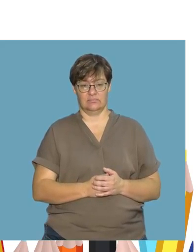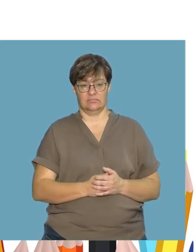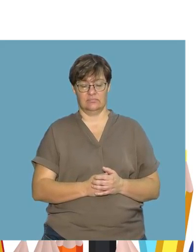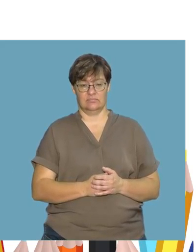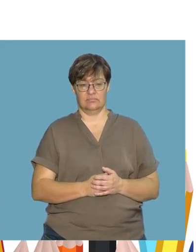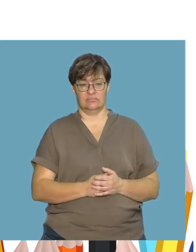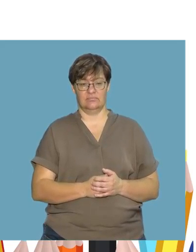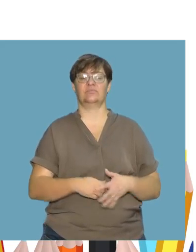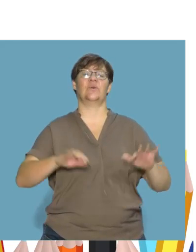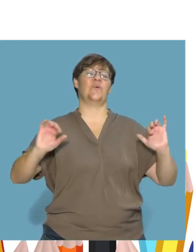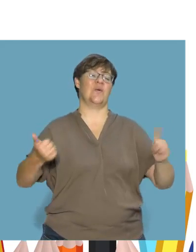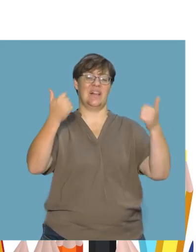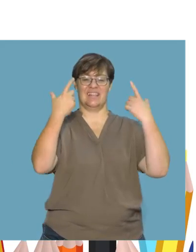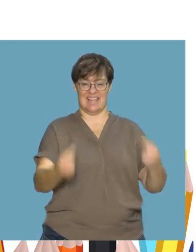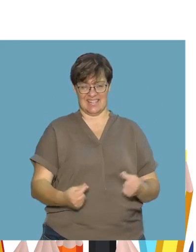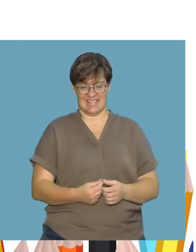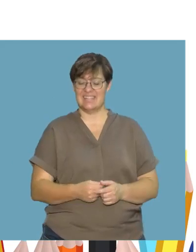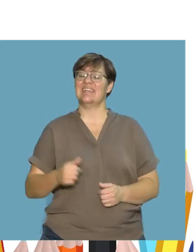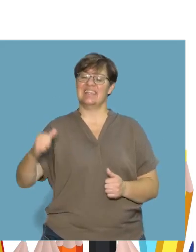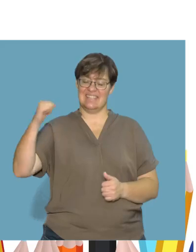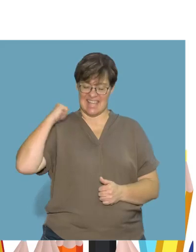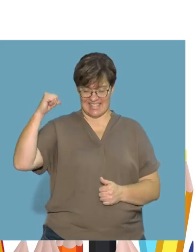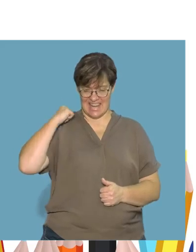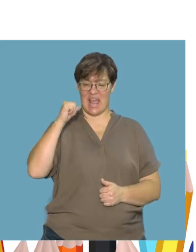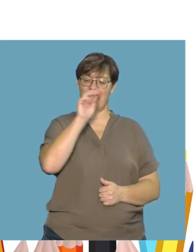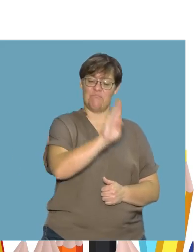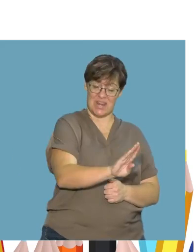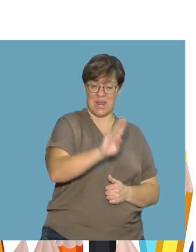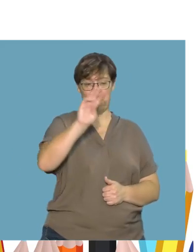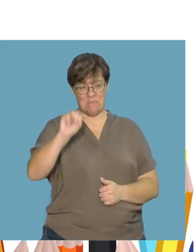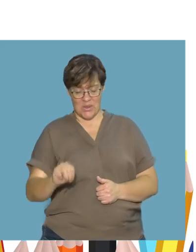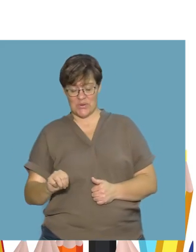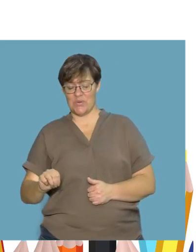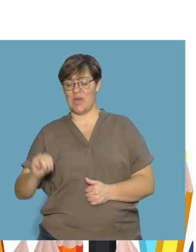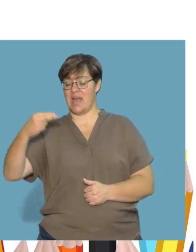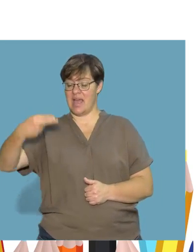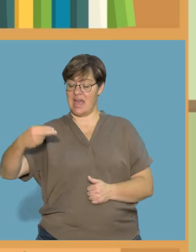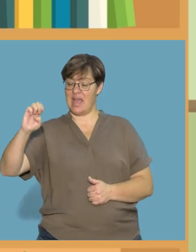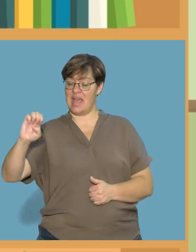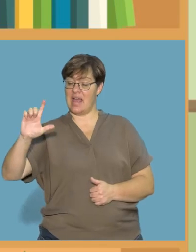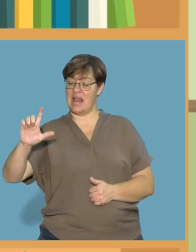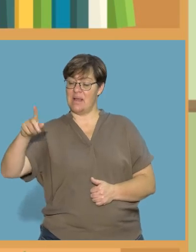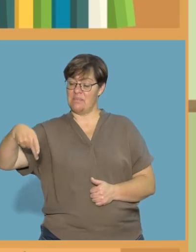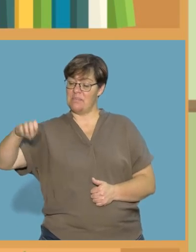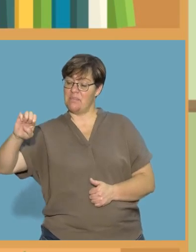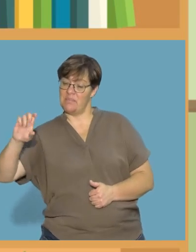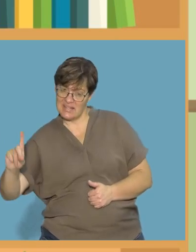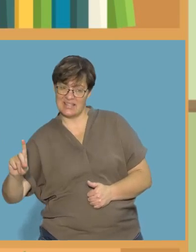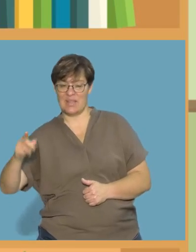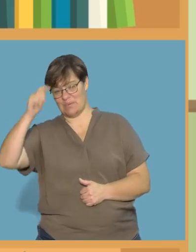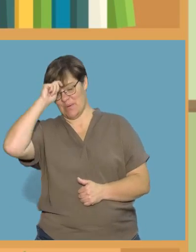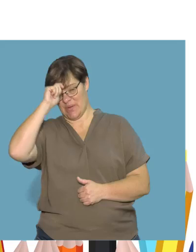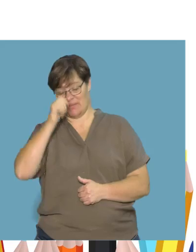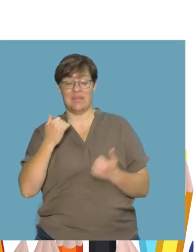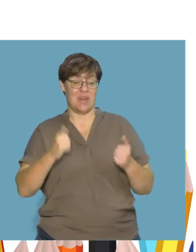Well done! Yesterday Brenda and Mandu helped the boy. Now listen to this. Do I